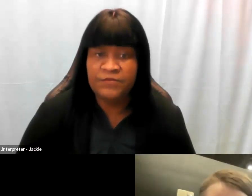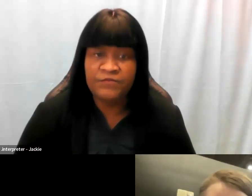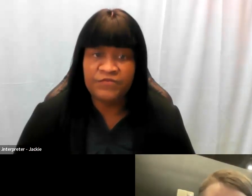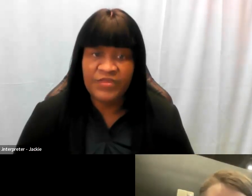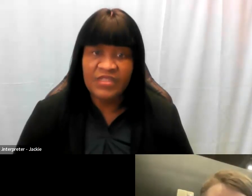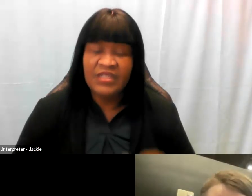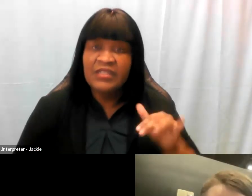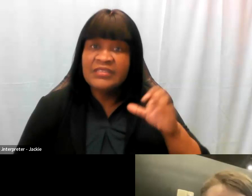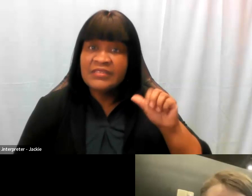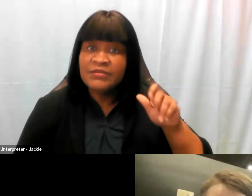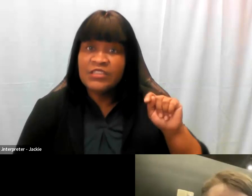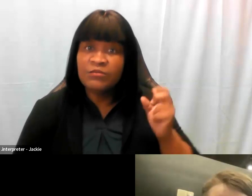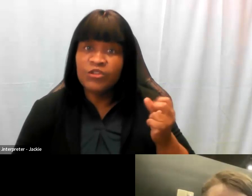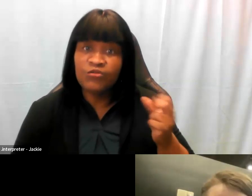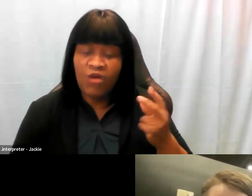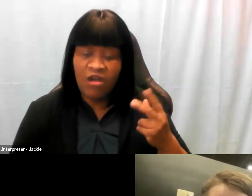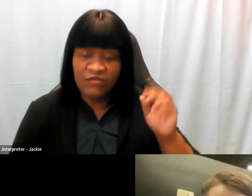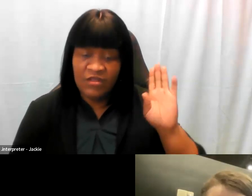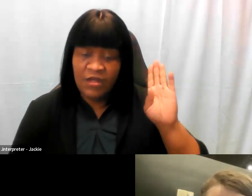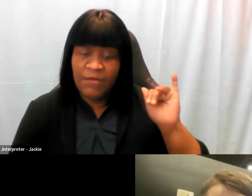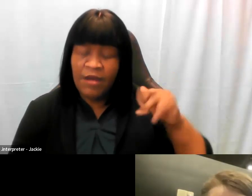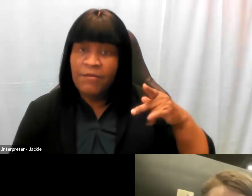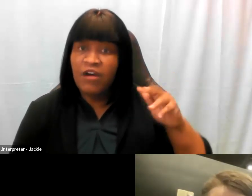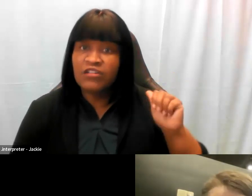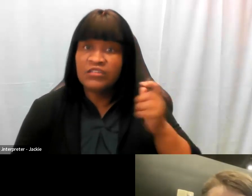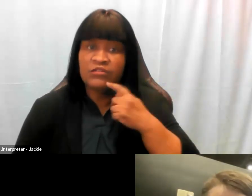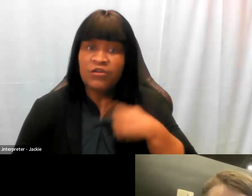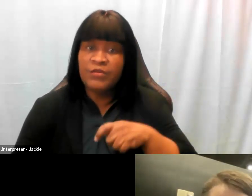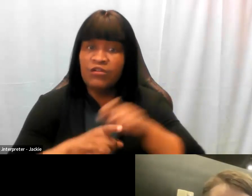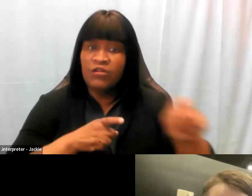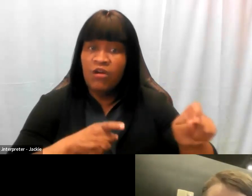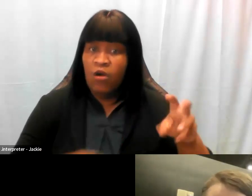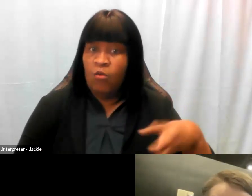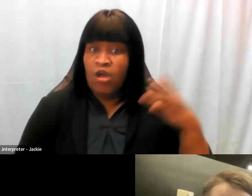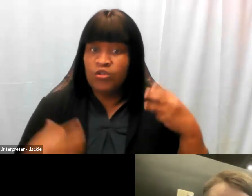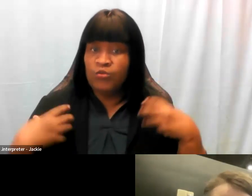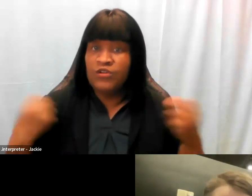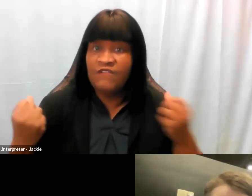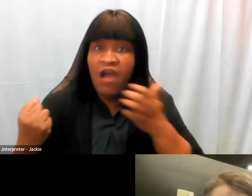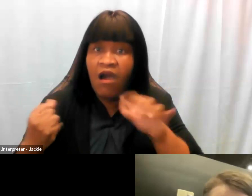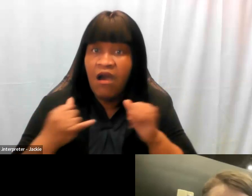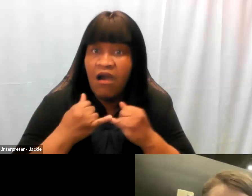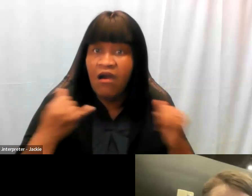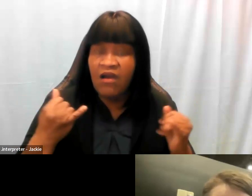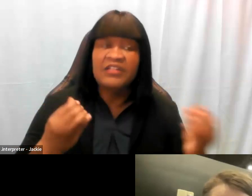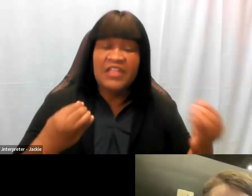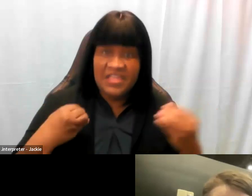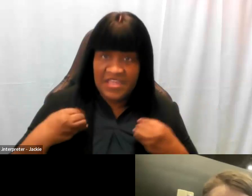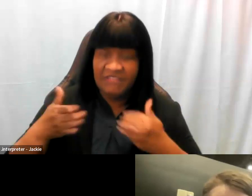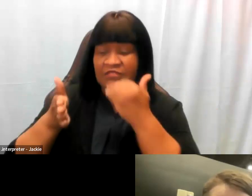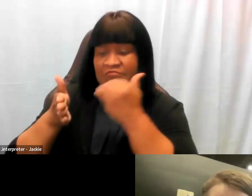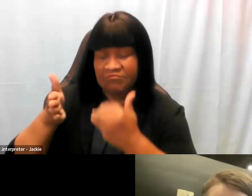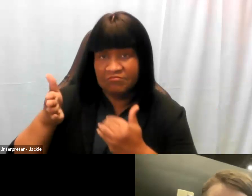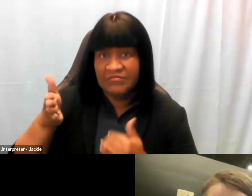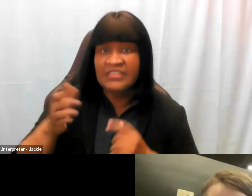So that was September 12th, and Bipasha had me call the Washington Recovery Hotline, and they gave us a list of different places to call